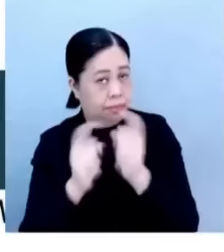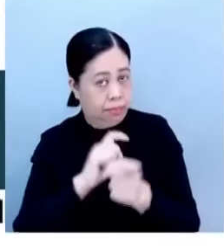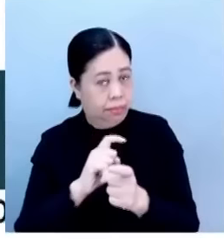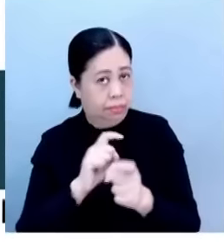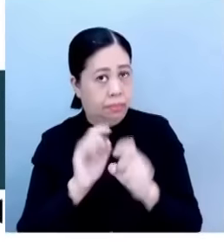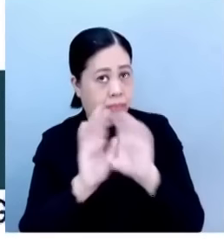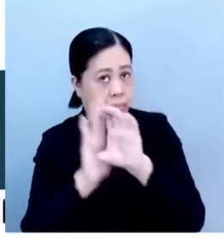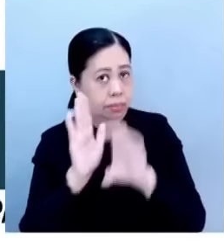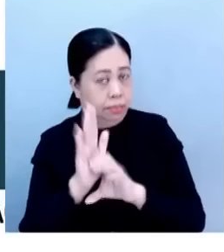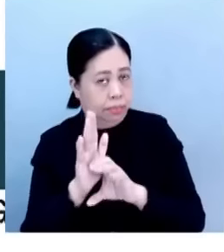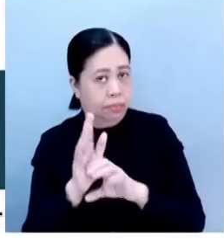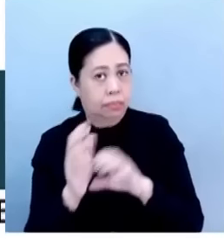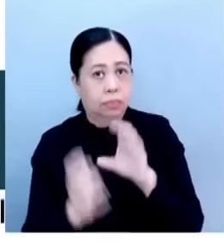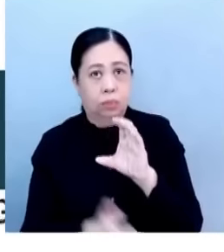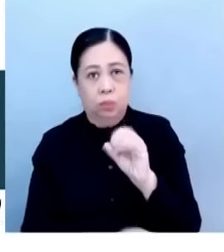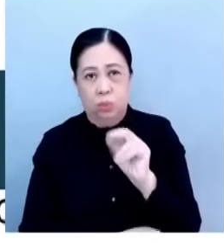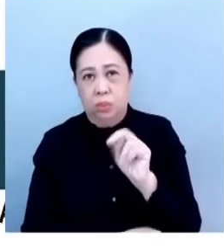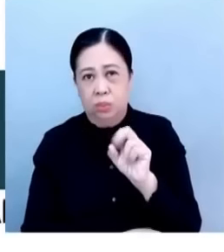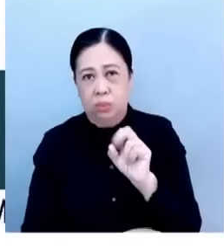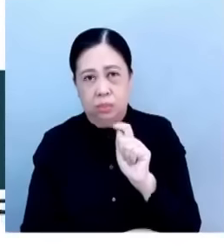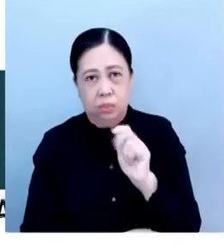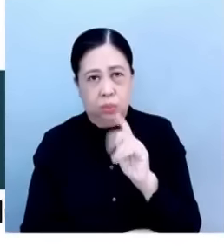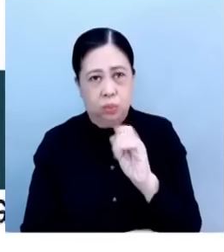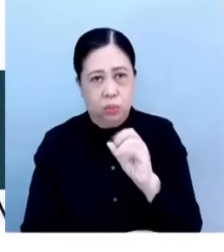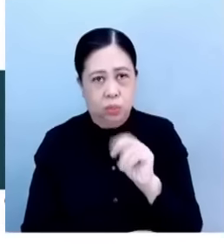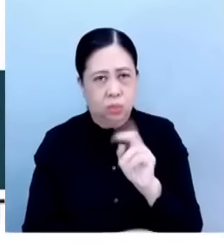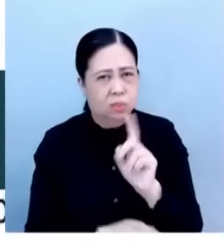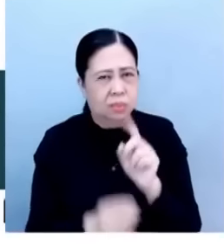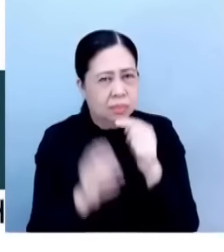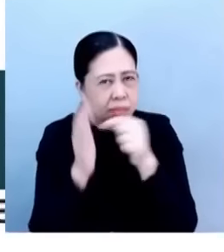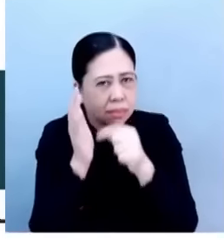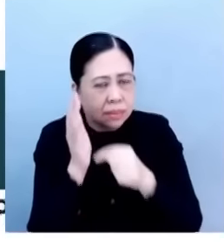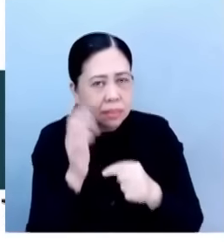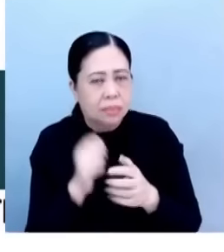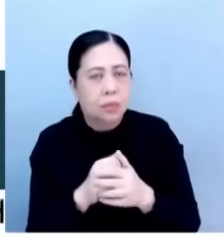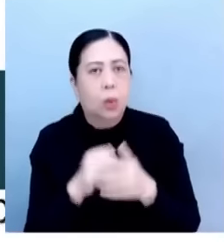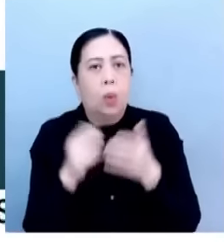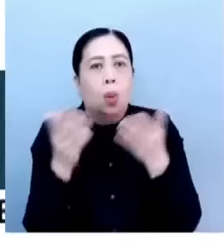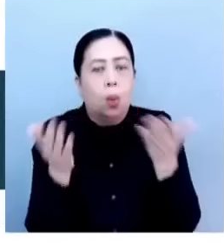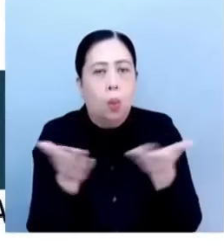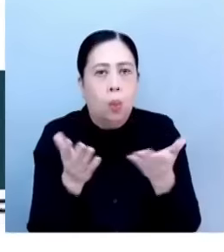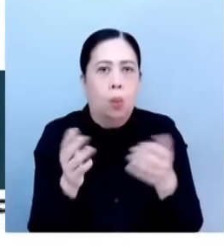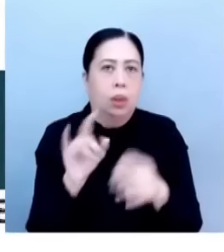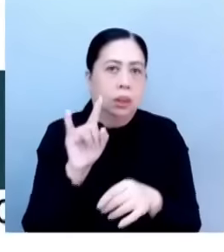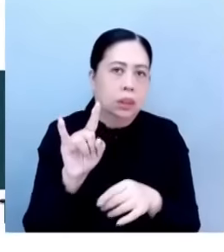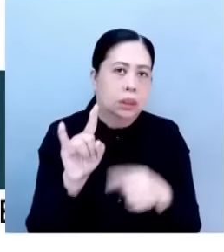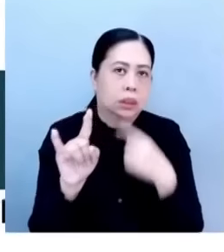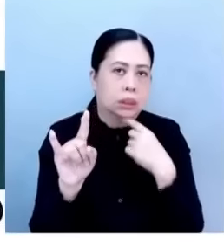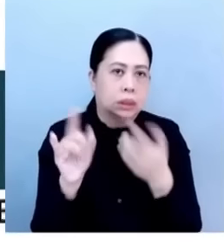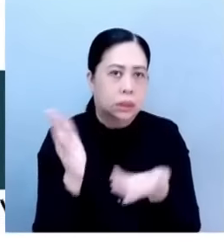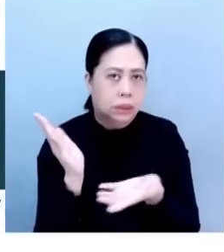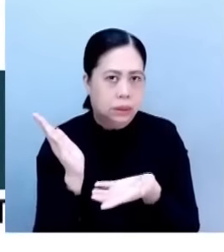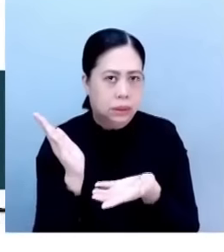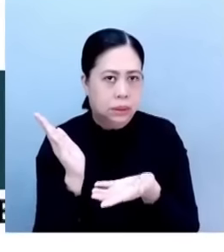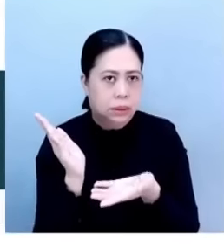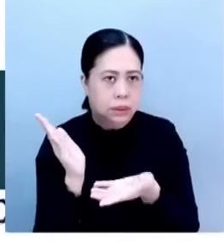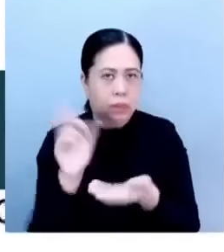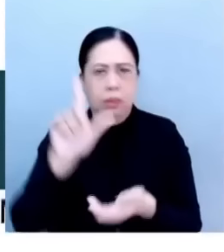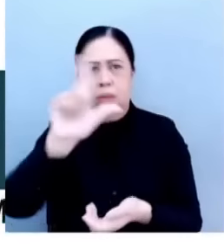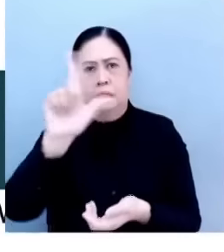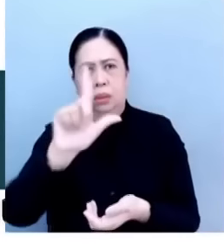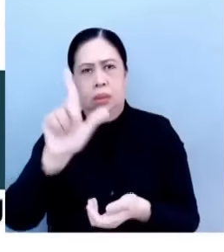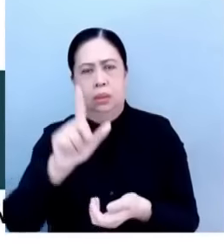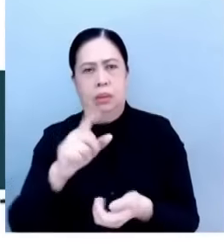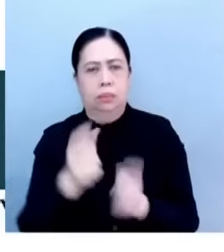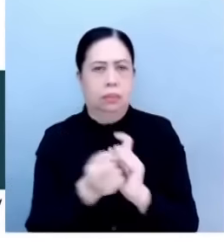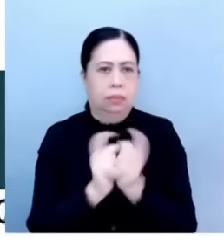charter change? Mm-mm. At ano yung mga kailangan palitan? Mm-mm. Where in the ad did it say this? Is it time to tinker with the